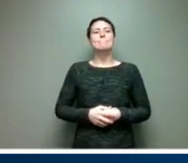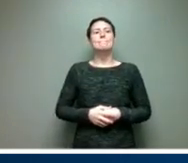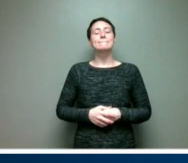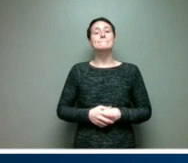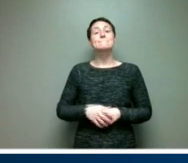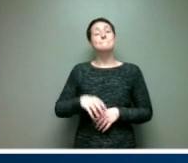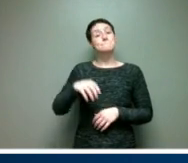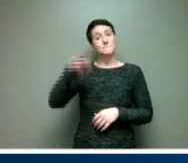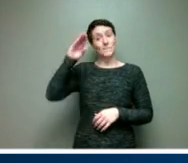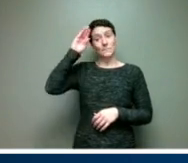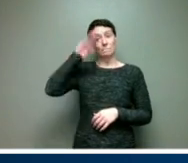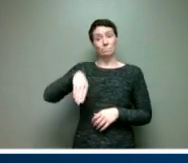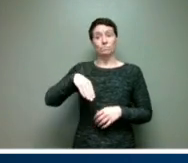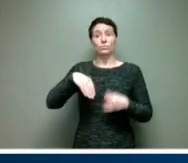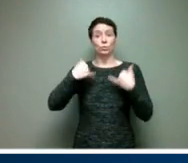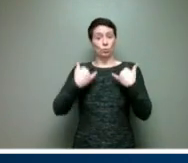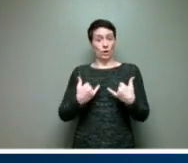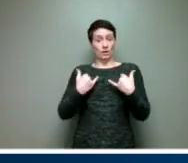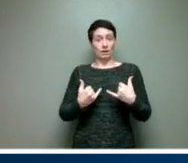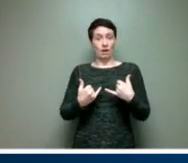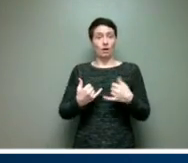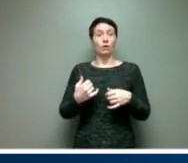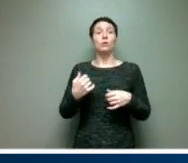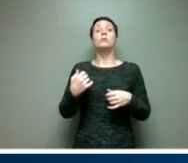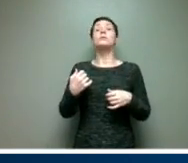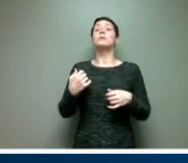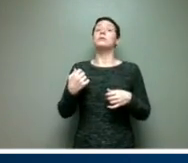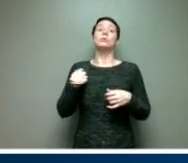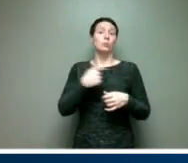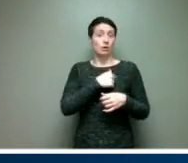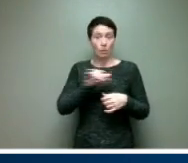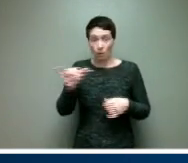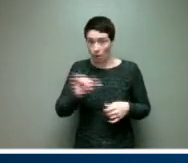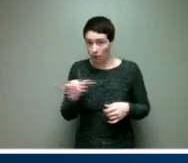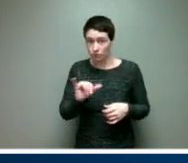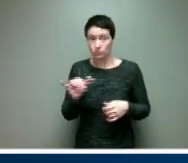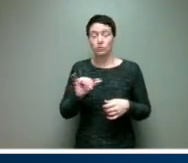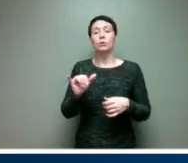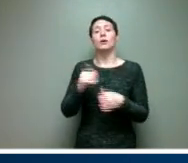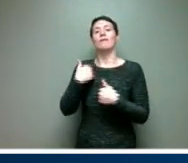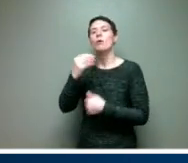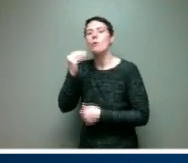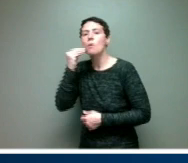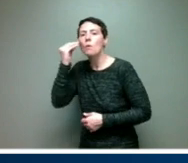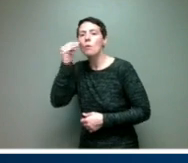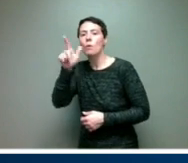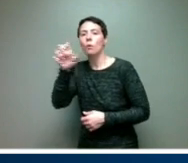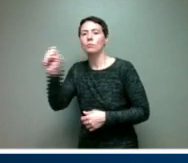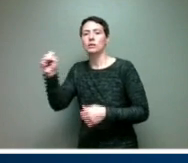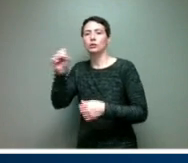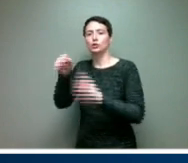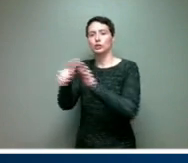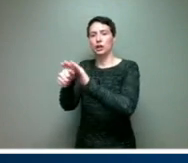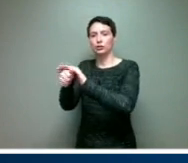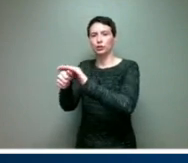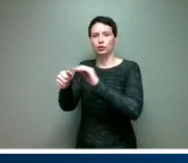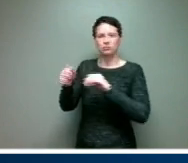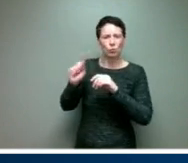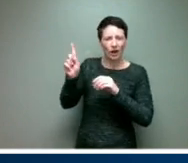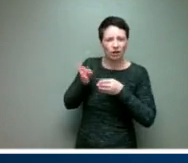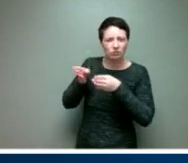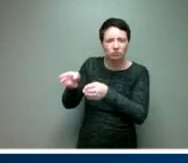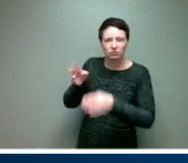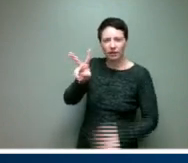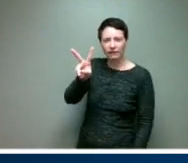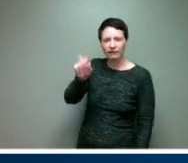We even have a process where we are delivering food to the homeless shelter on Van Buren, because we have a number of students